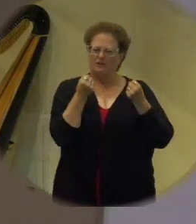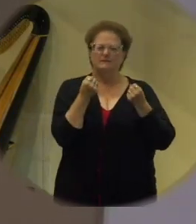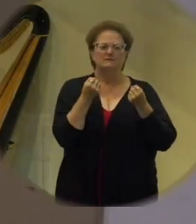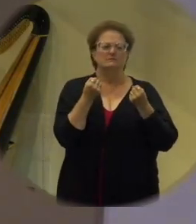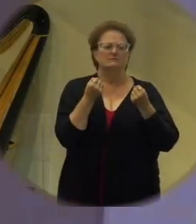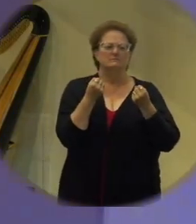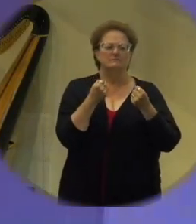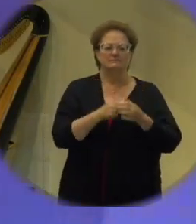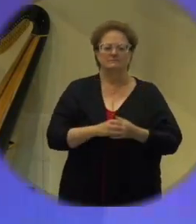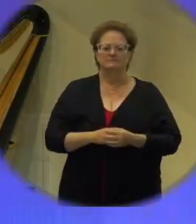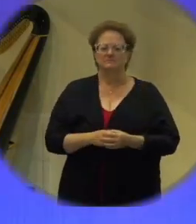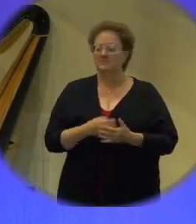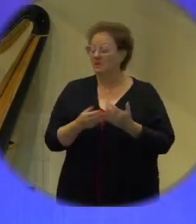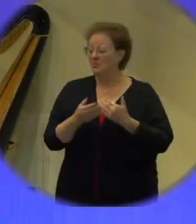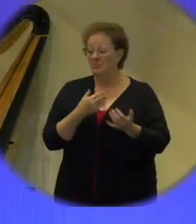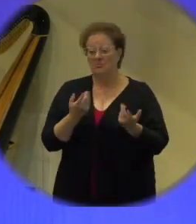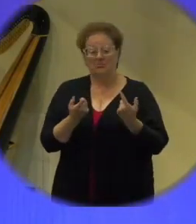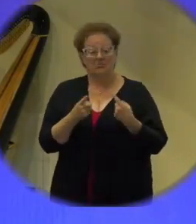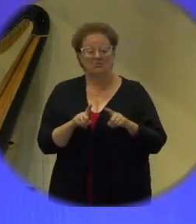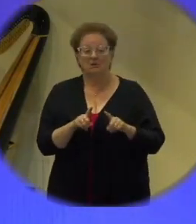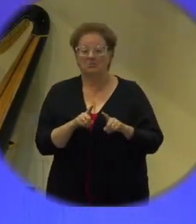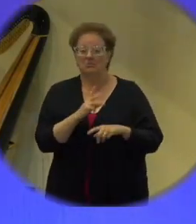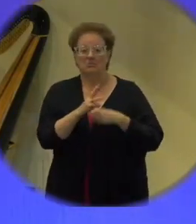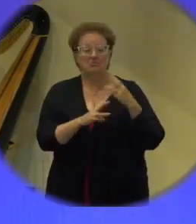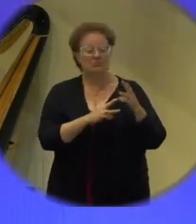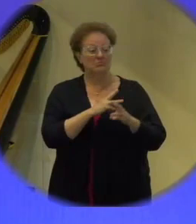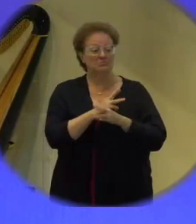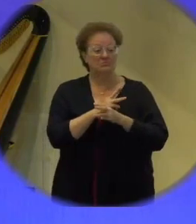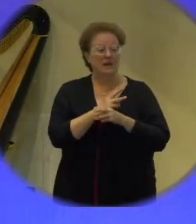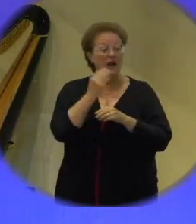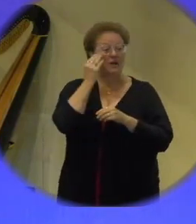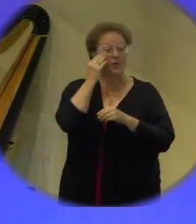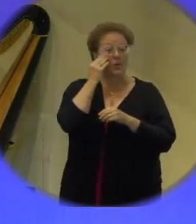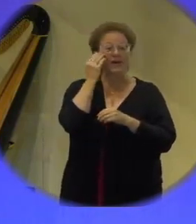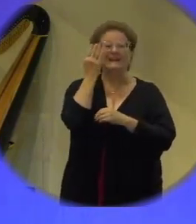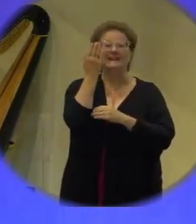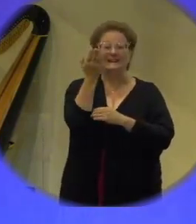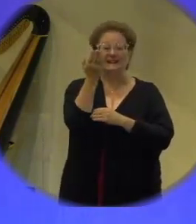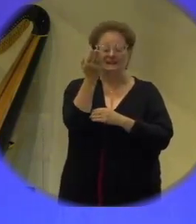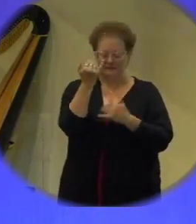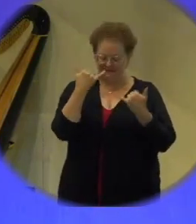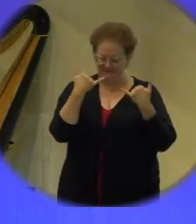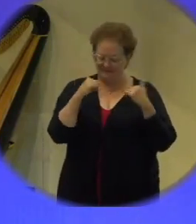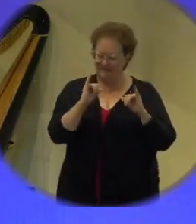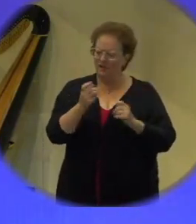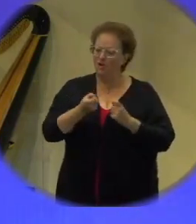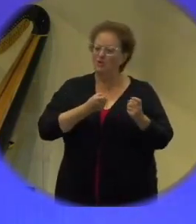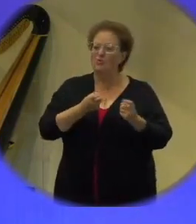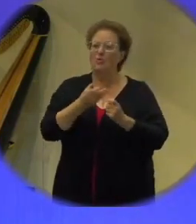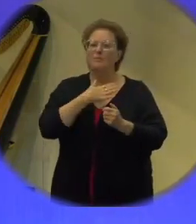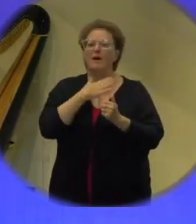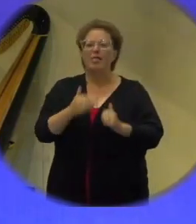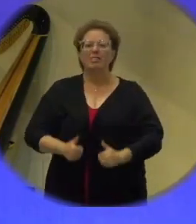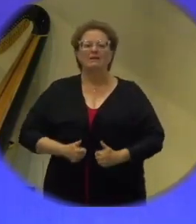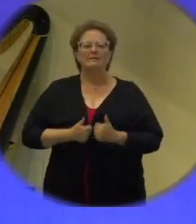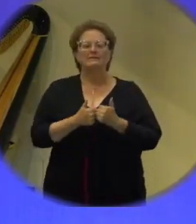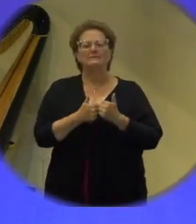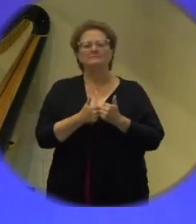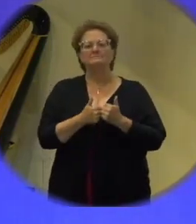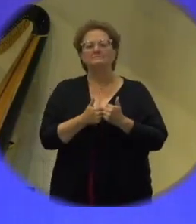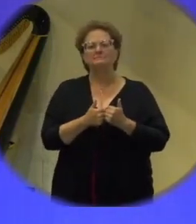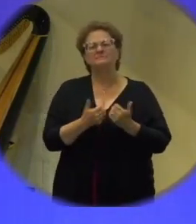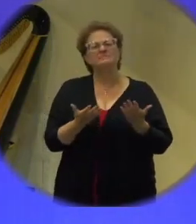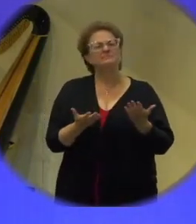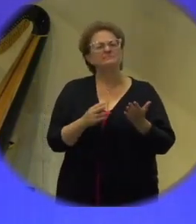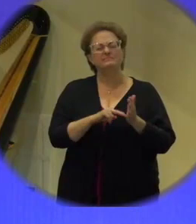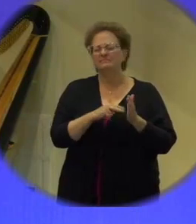that. No matter what's going on in the world, I know He is still in control of my life. Sanctified solitude. But then